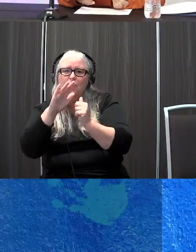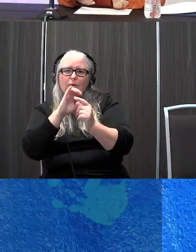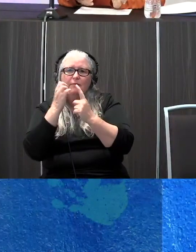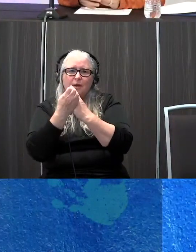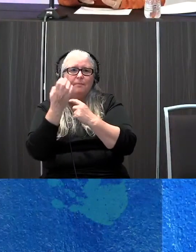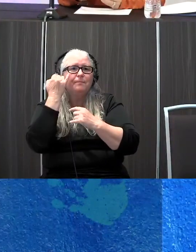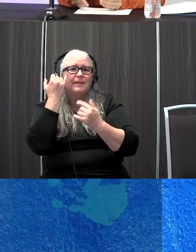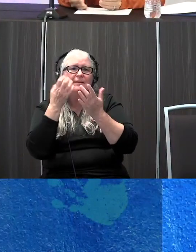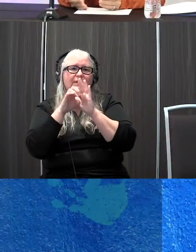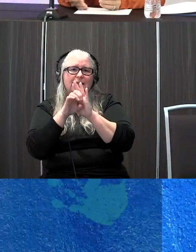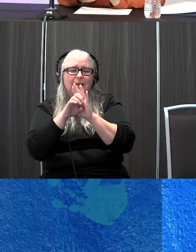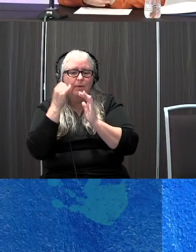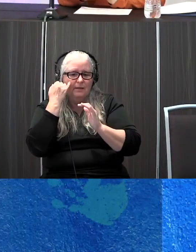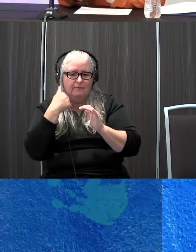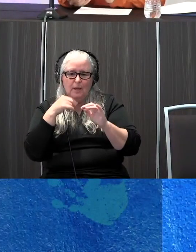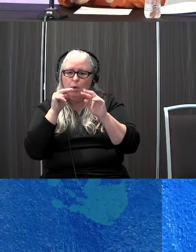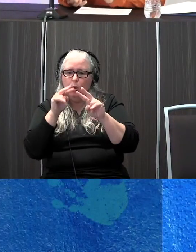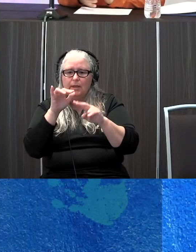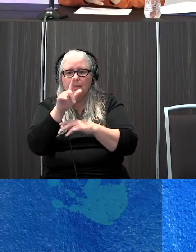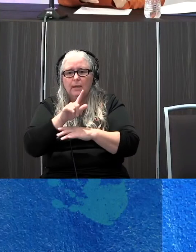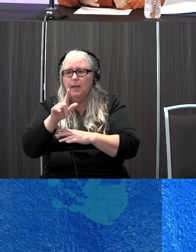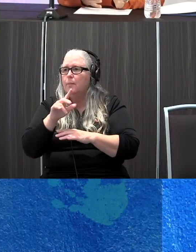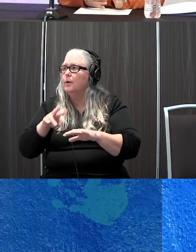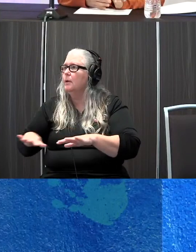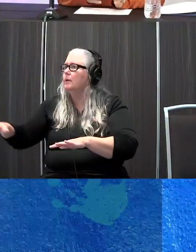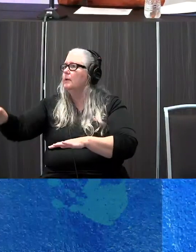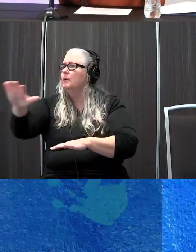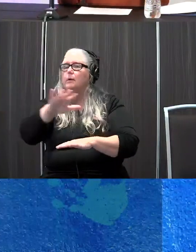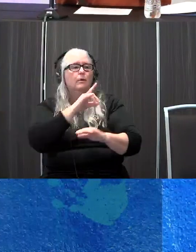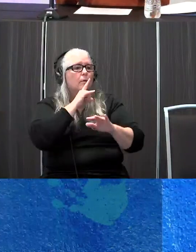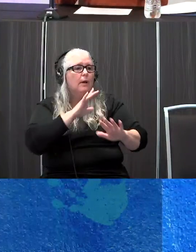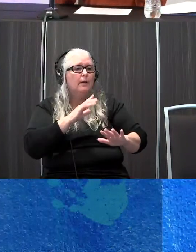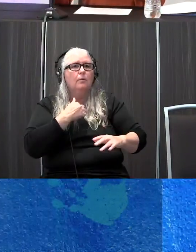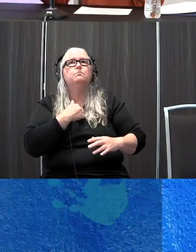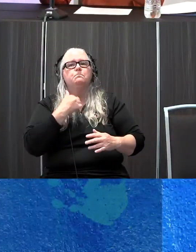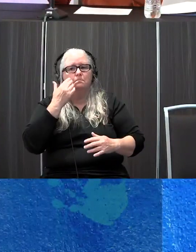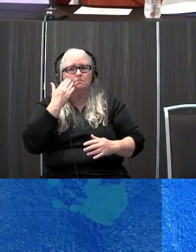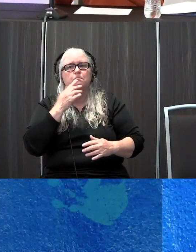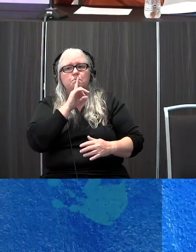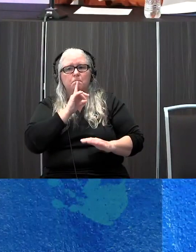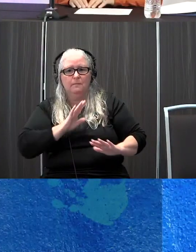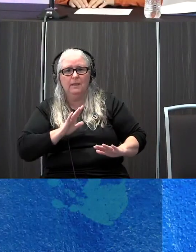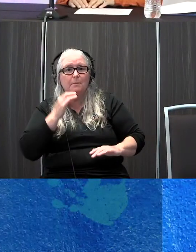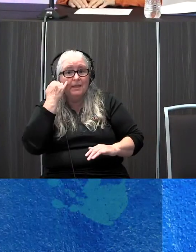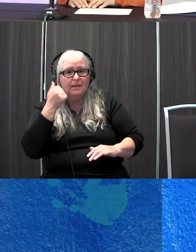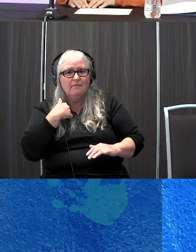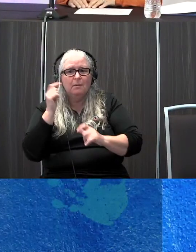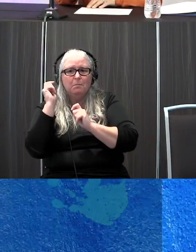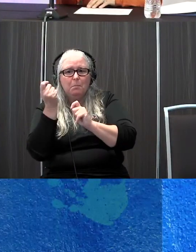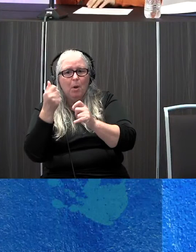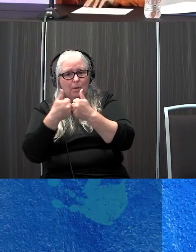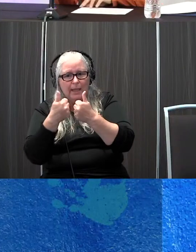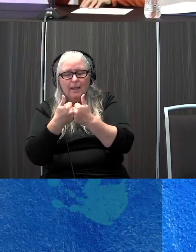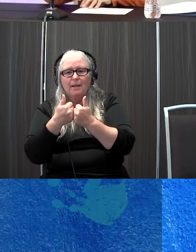a library and everybody's quiet, I should be quiet. But if I'm at a ball game and people are cheering, it's appropriate to be loud. So trying to teach